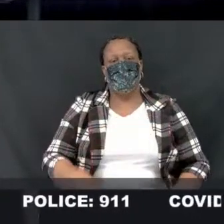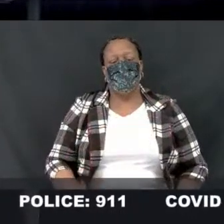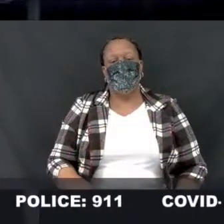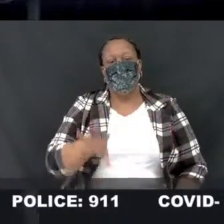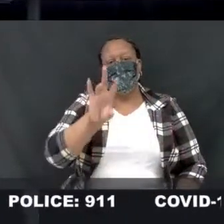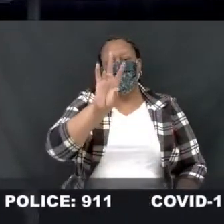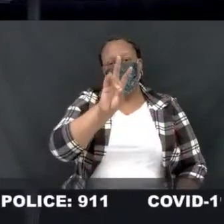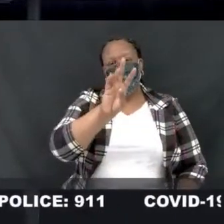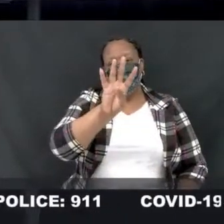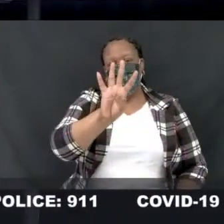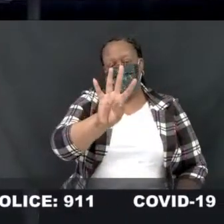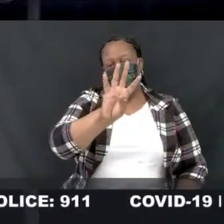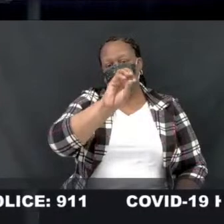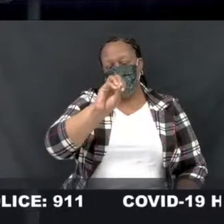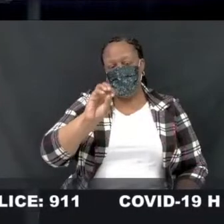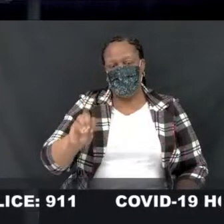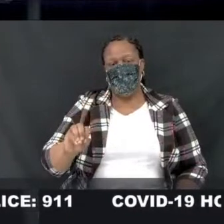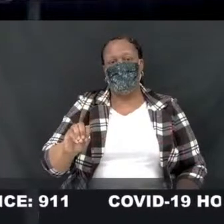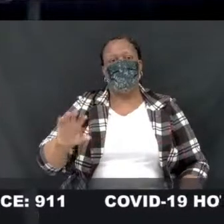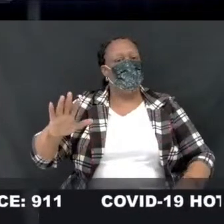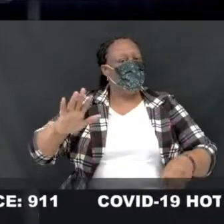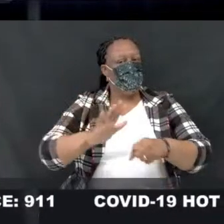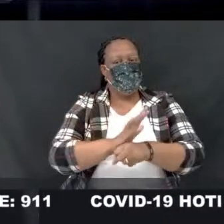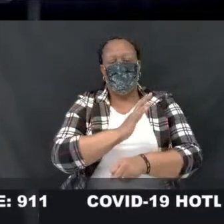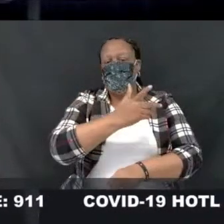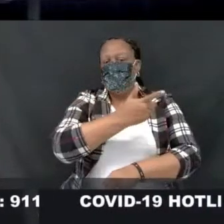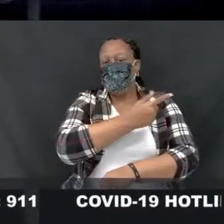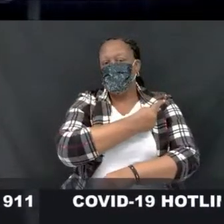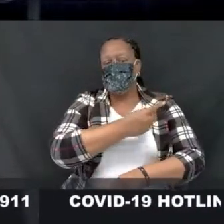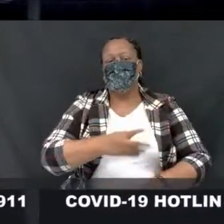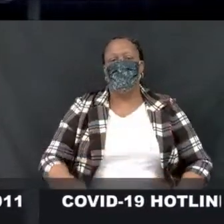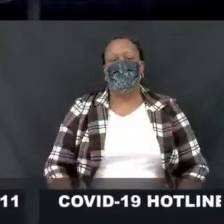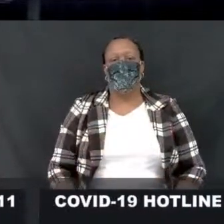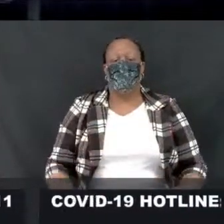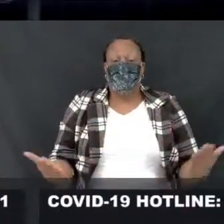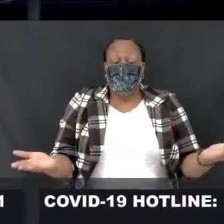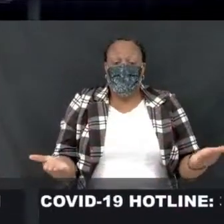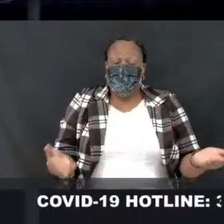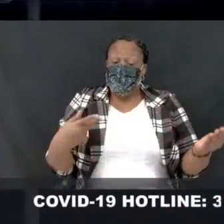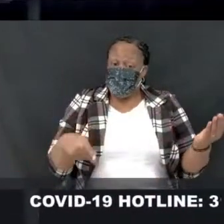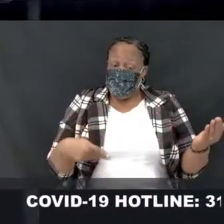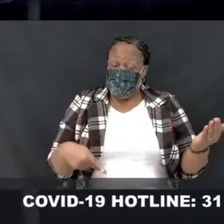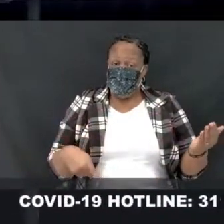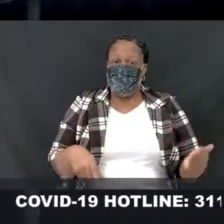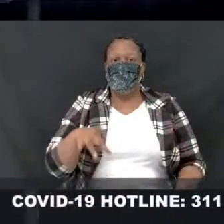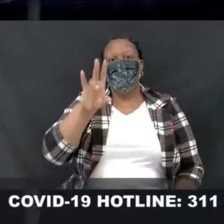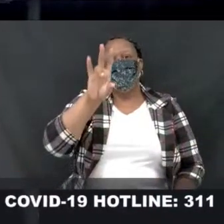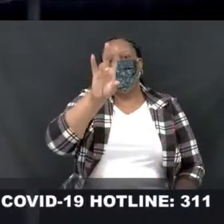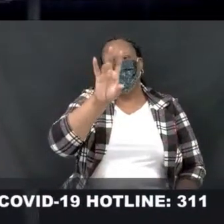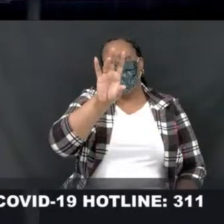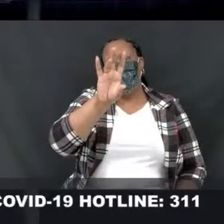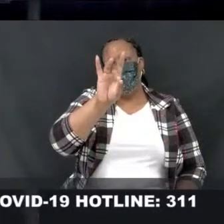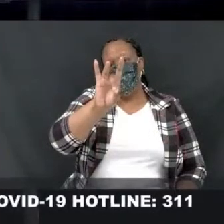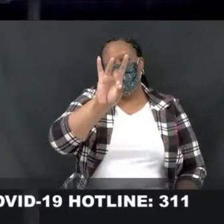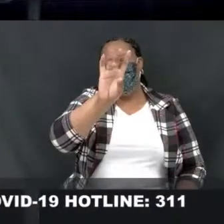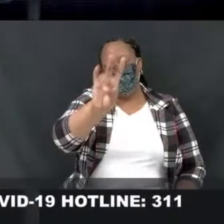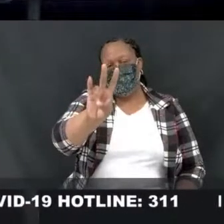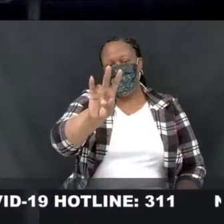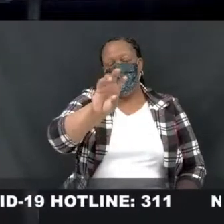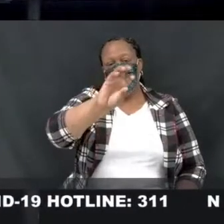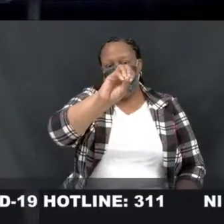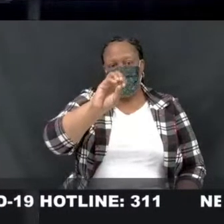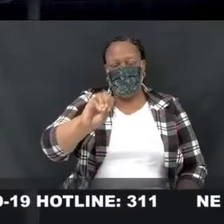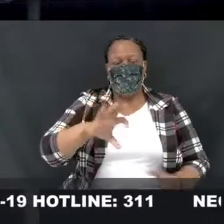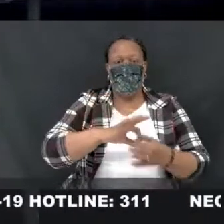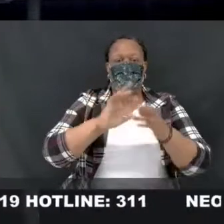fully vaccinated. On the island of St. Kitts, the coverage is even higher, with 87.3% of adults with 1